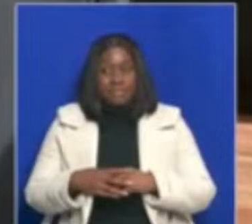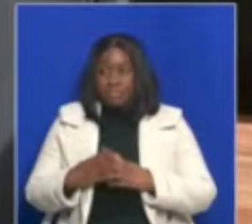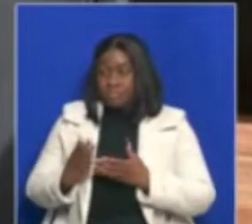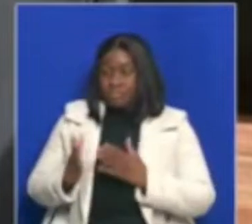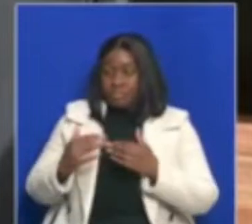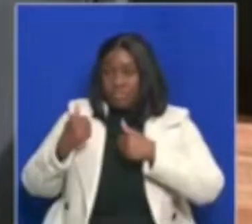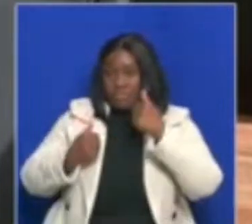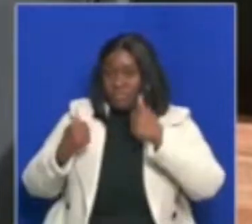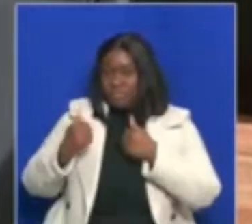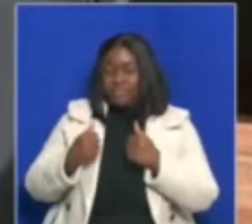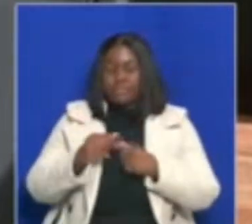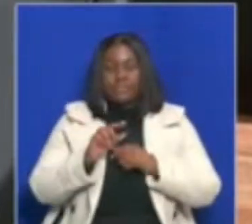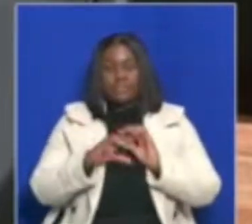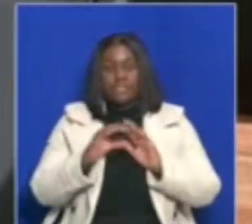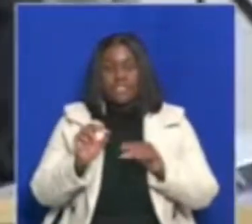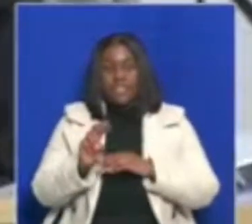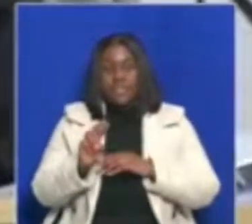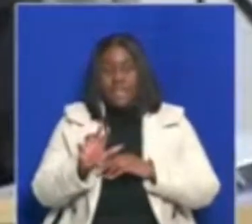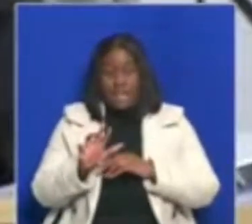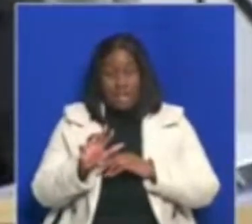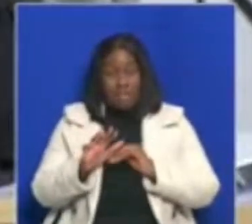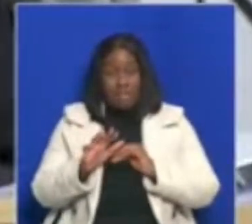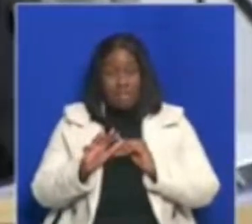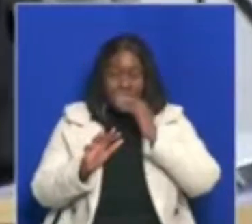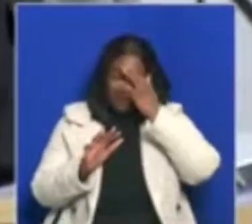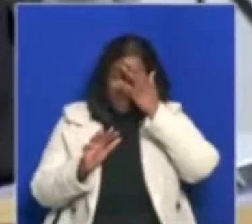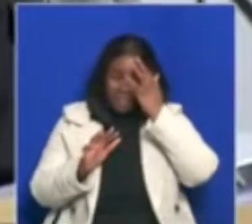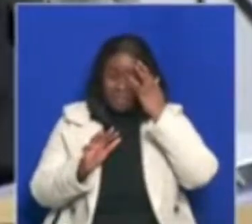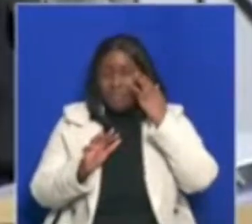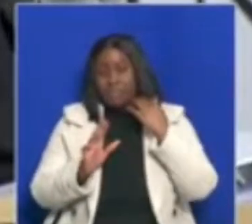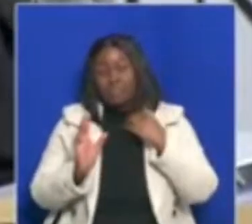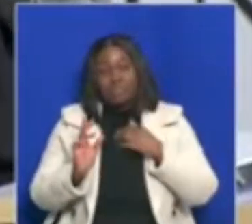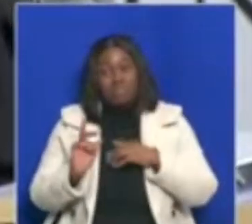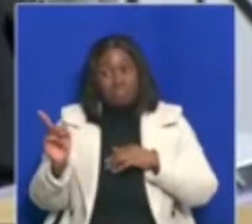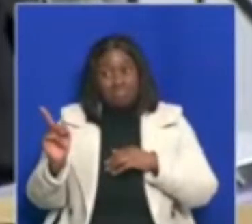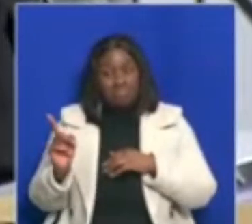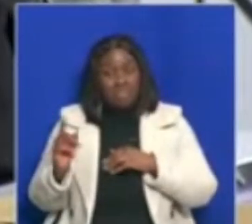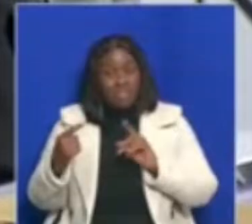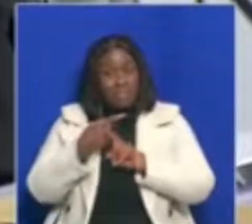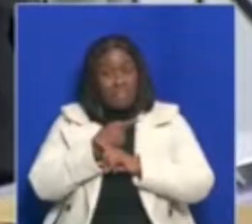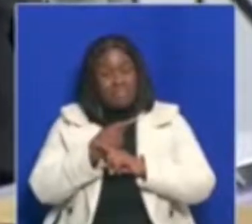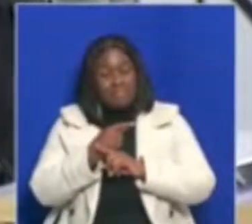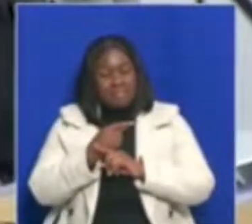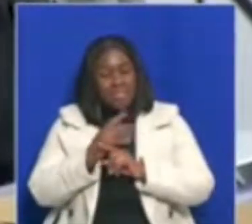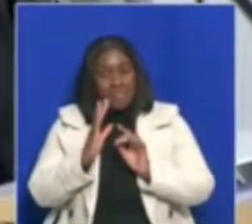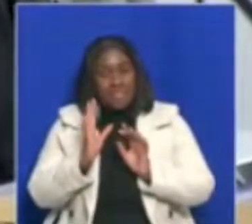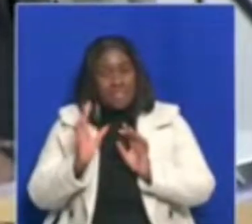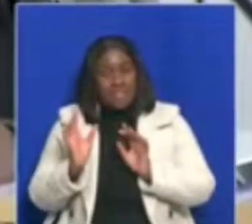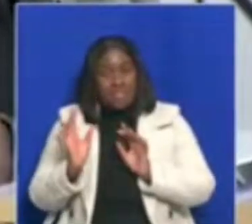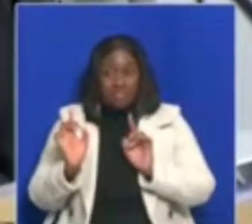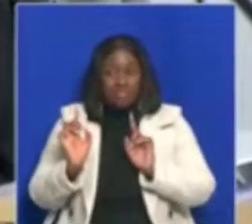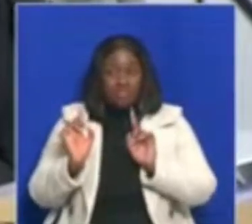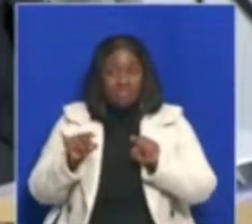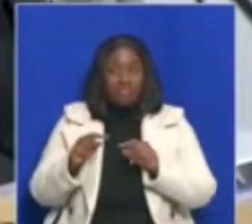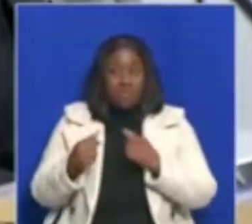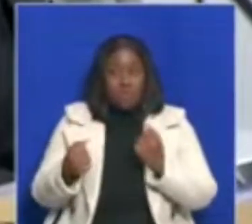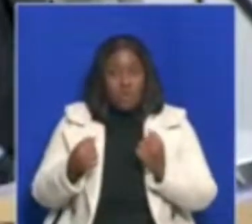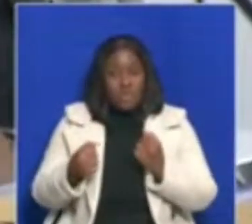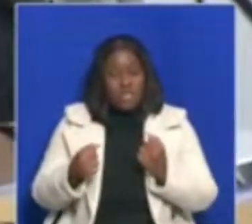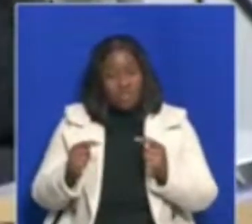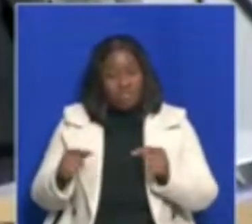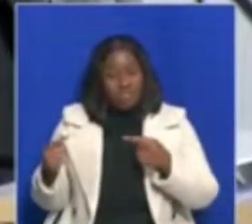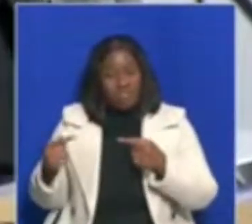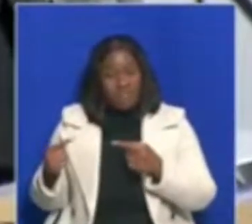29? We have cases which we are investigating with the actual shooting in the list that I've